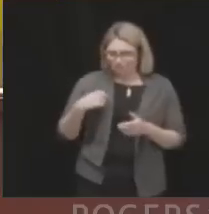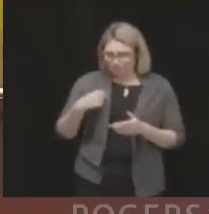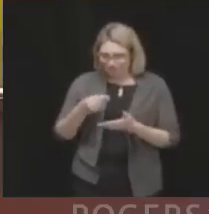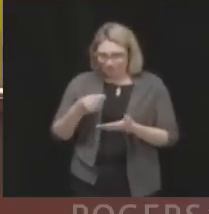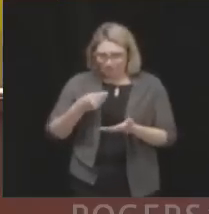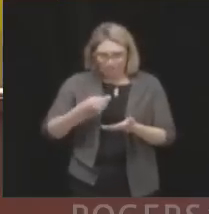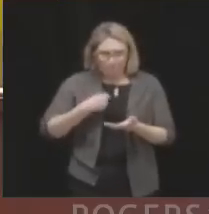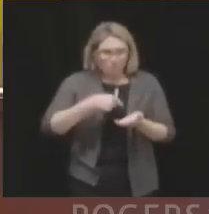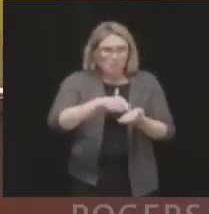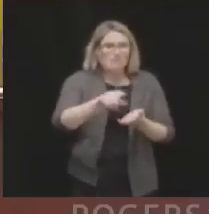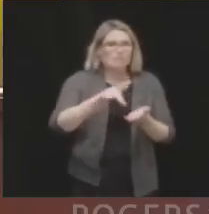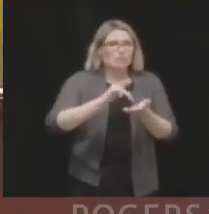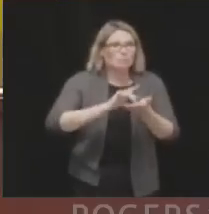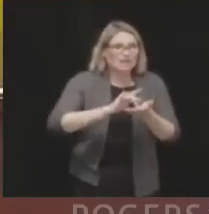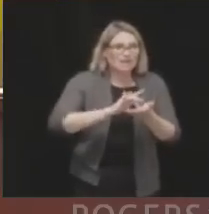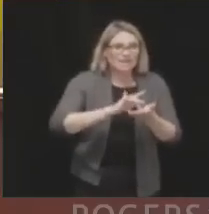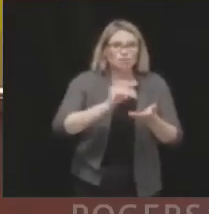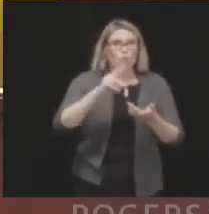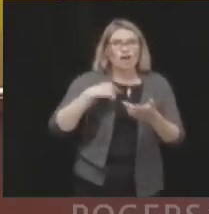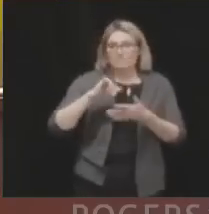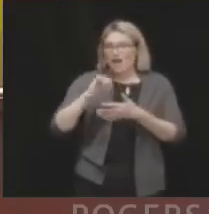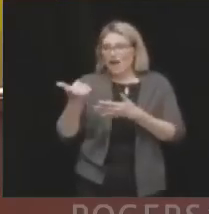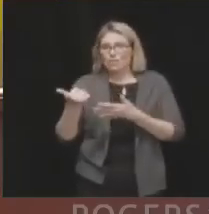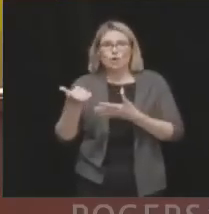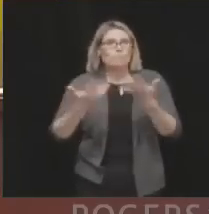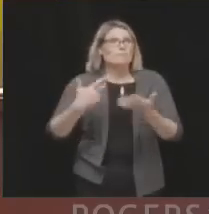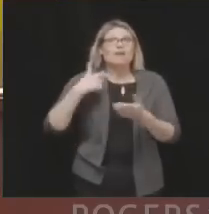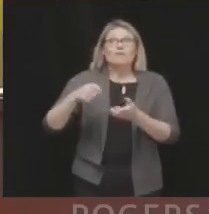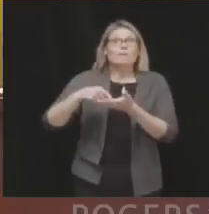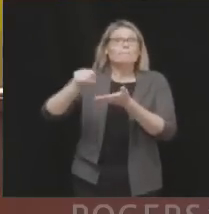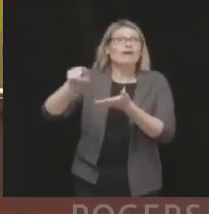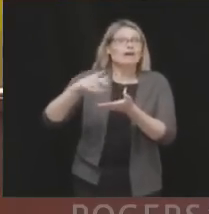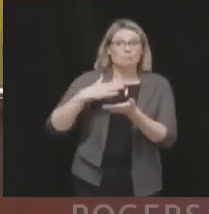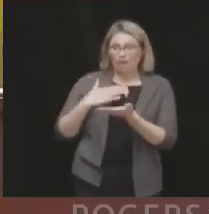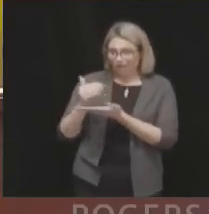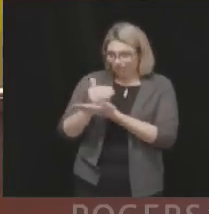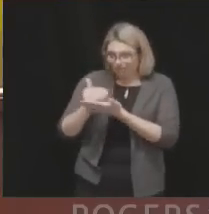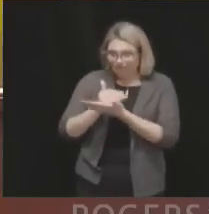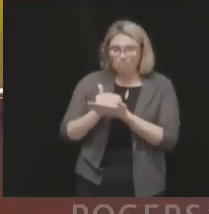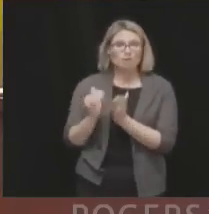you, Mr. Chilbeck. Indar Inditiar, Huddle Today.